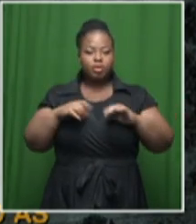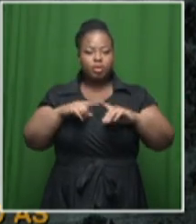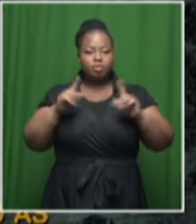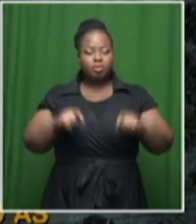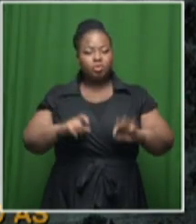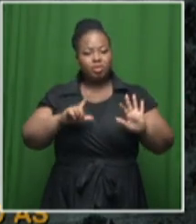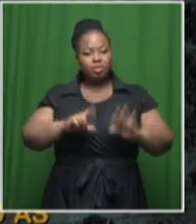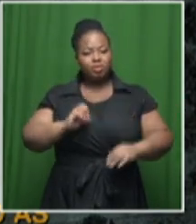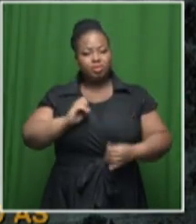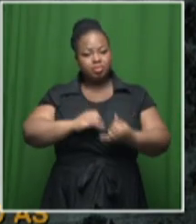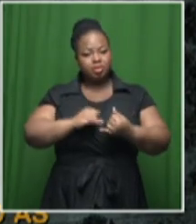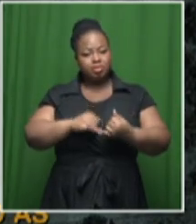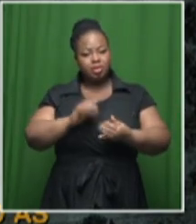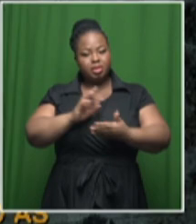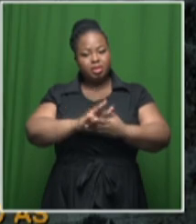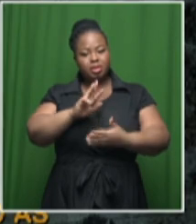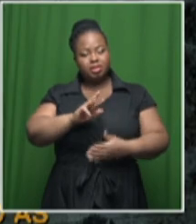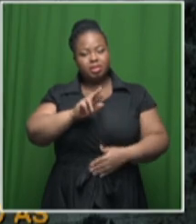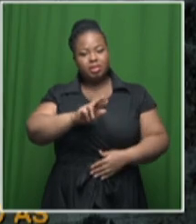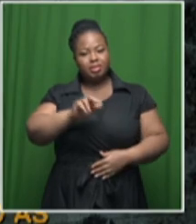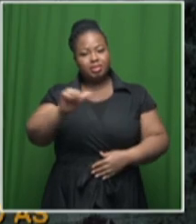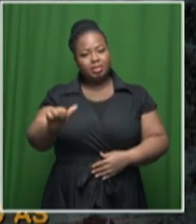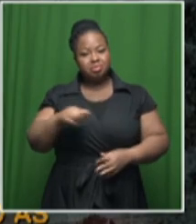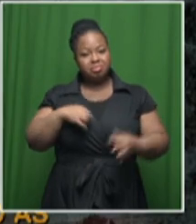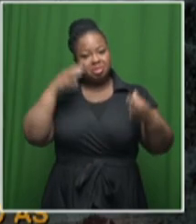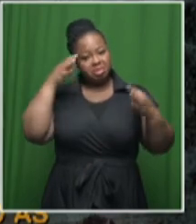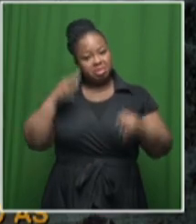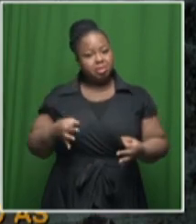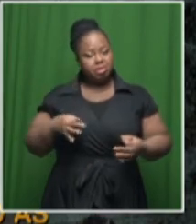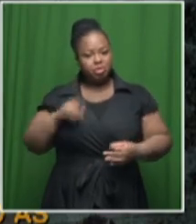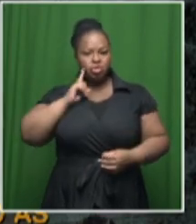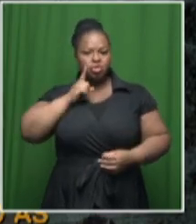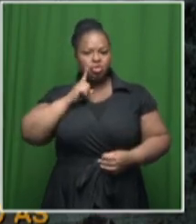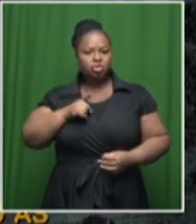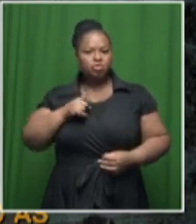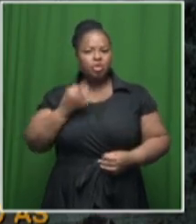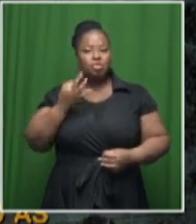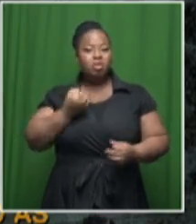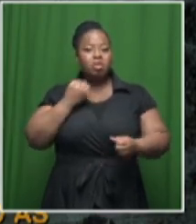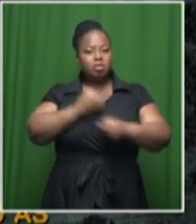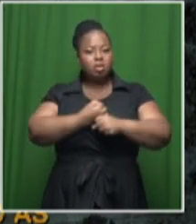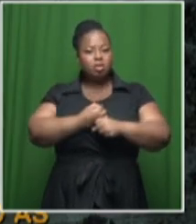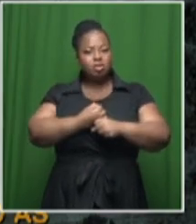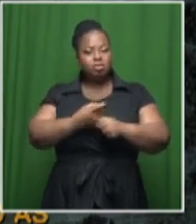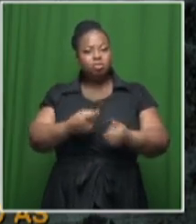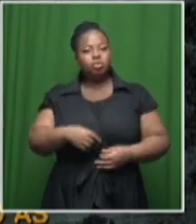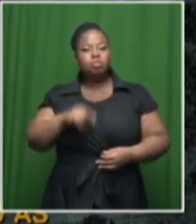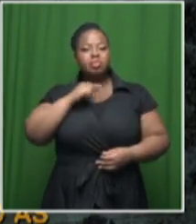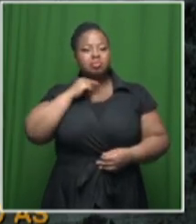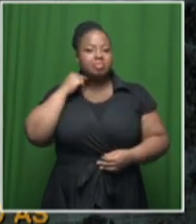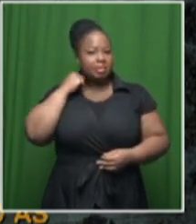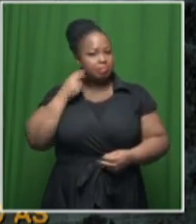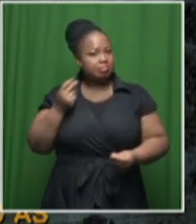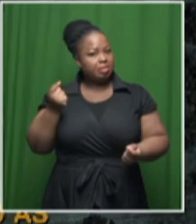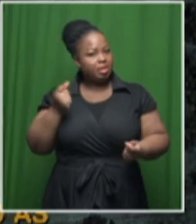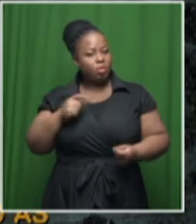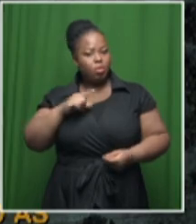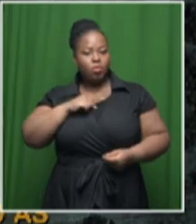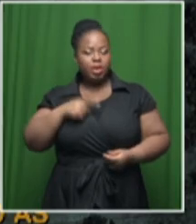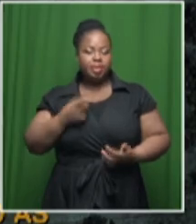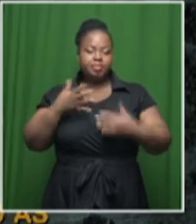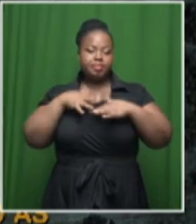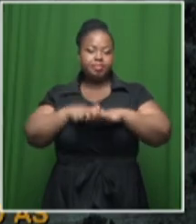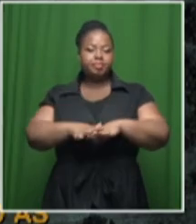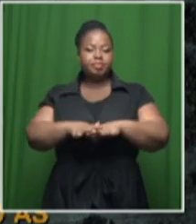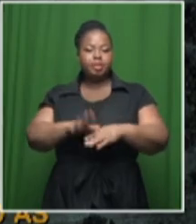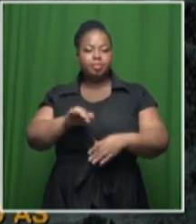in 1986. His decision to leave the teaching profession after 3 years and to become a priest was prompted by the implementation